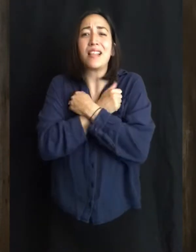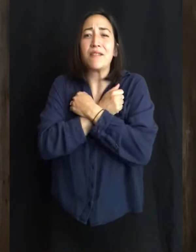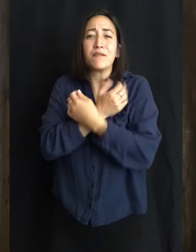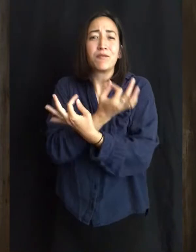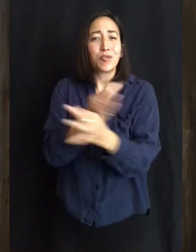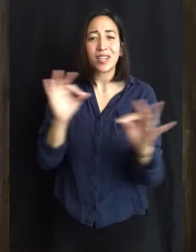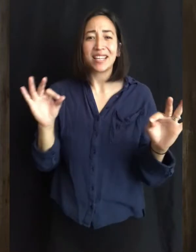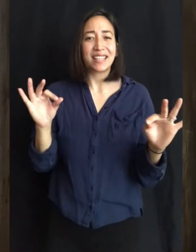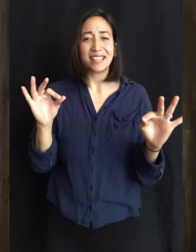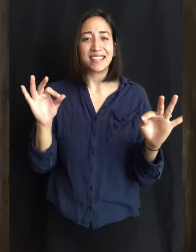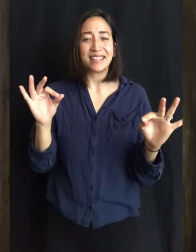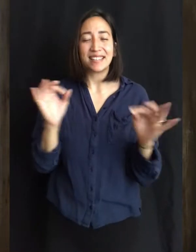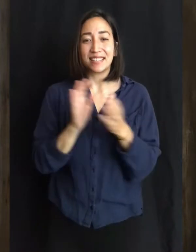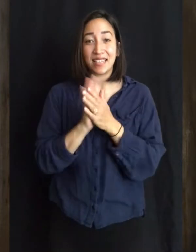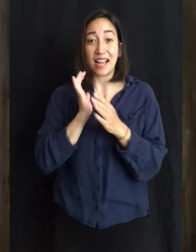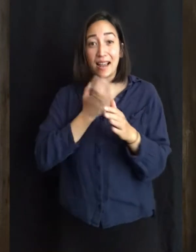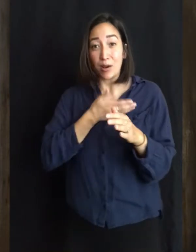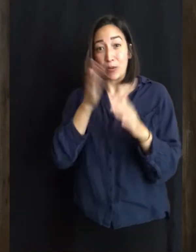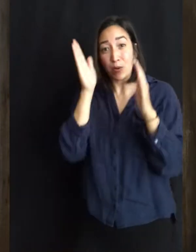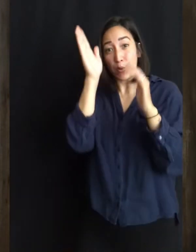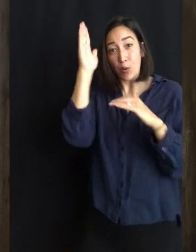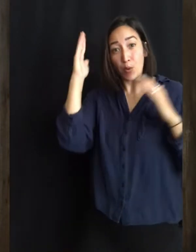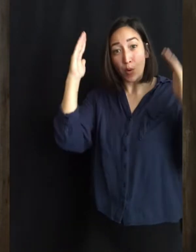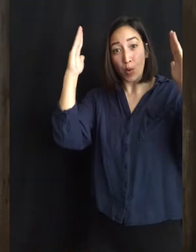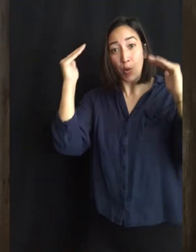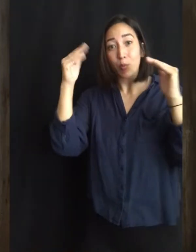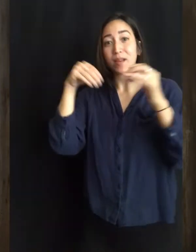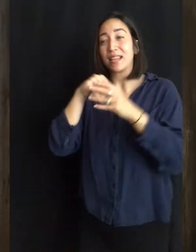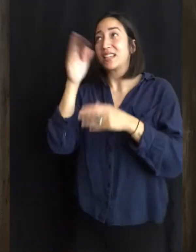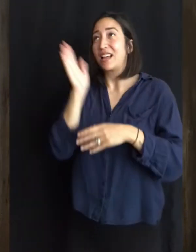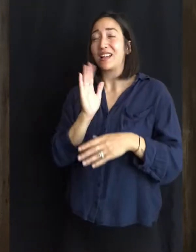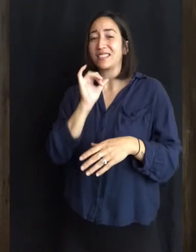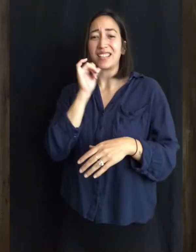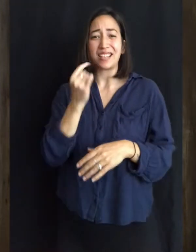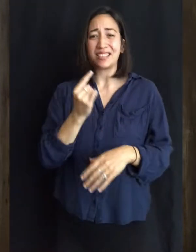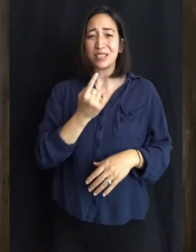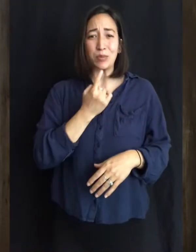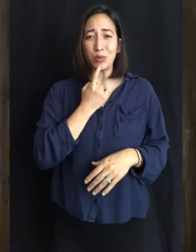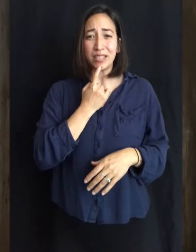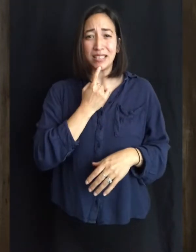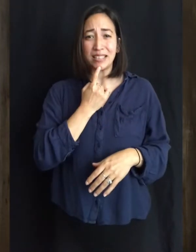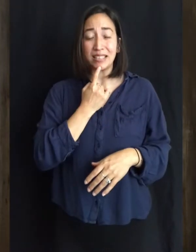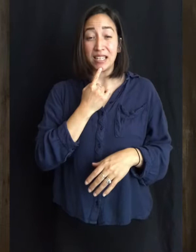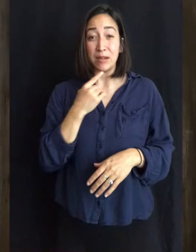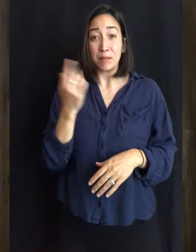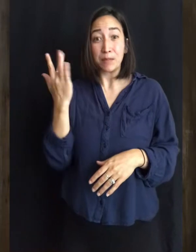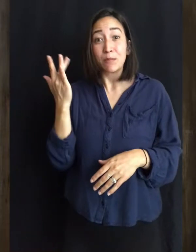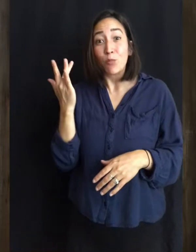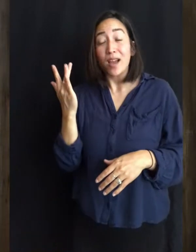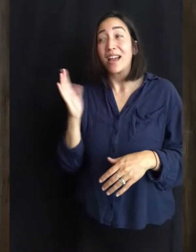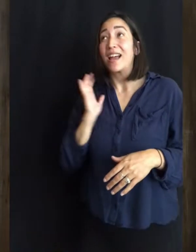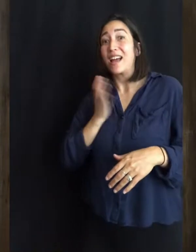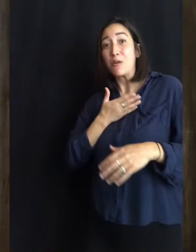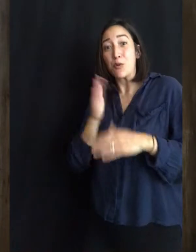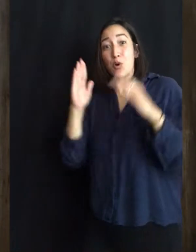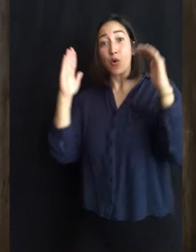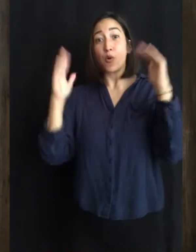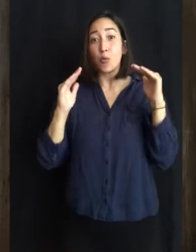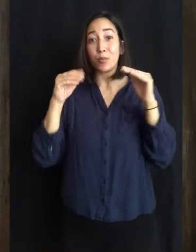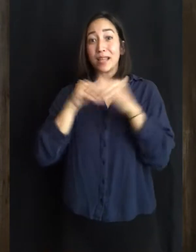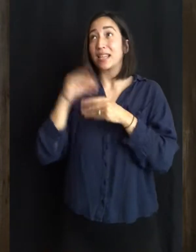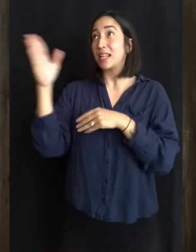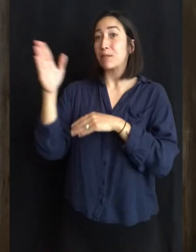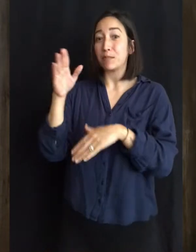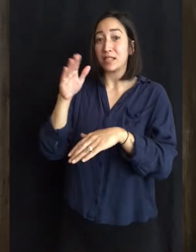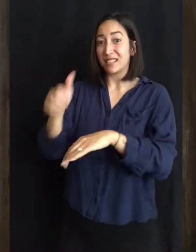see, our hope in God does not disappoint, because his love for us, our hope in him, is based in